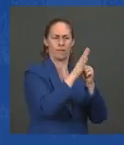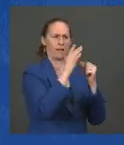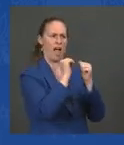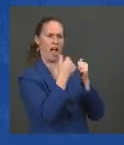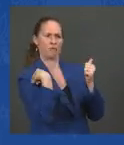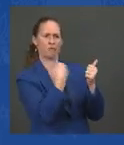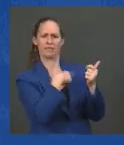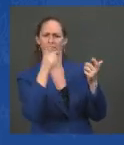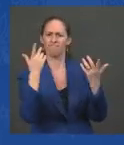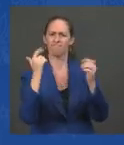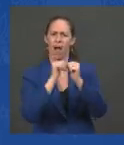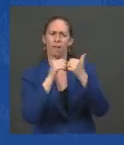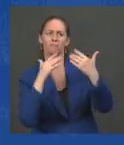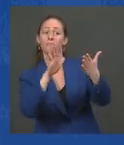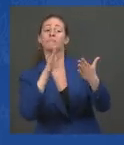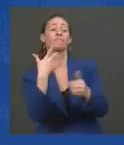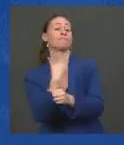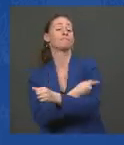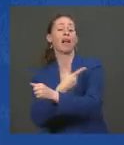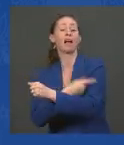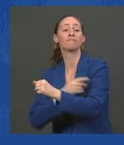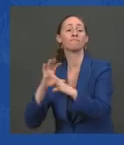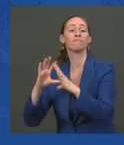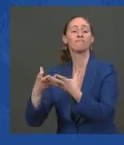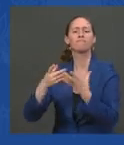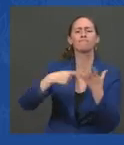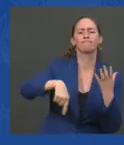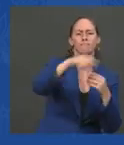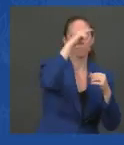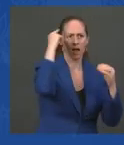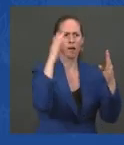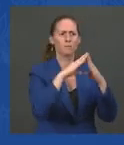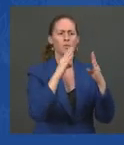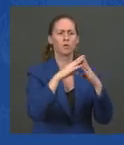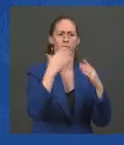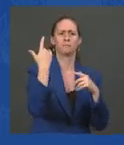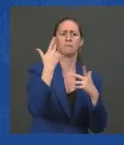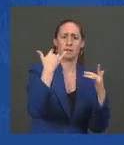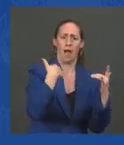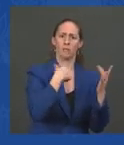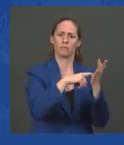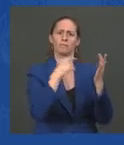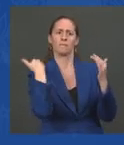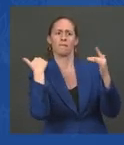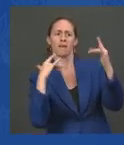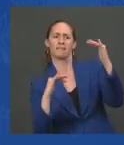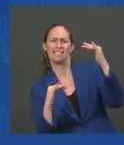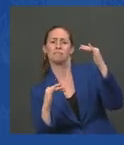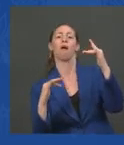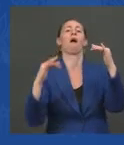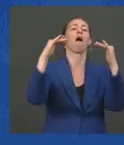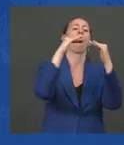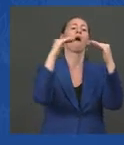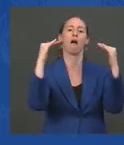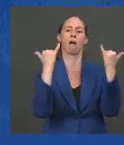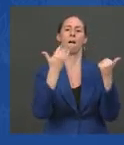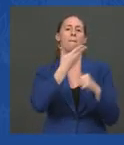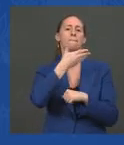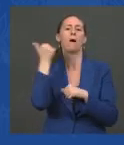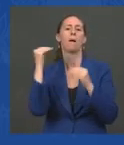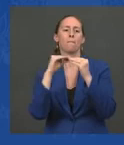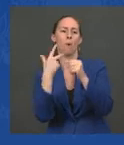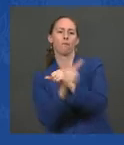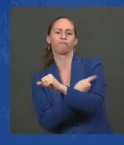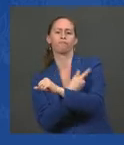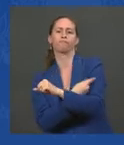among black adults is now essentially on par with white adults. In the midst of this pandemic, we're building an